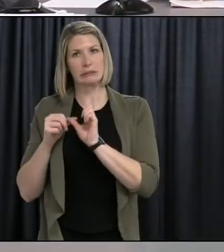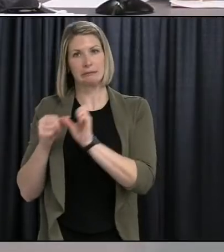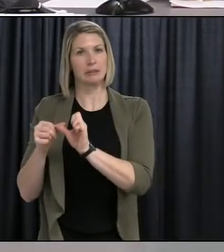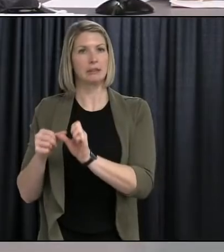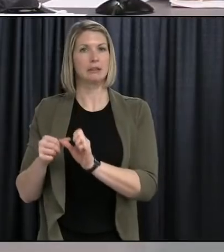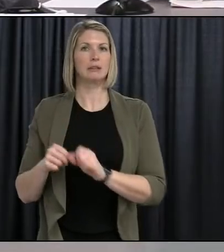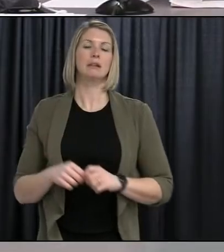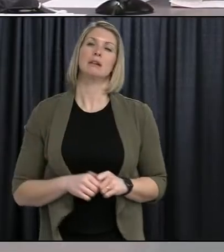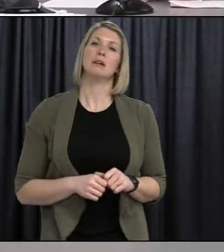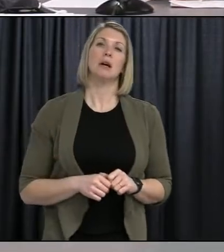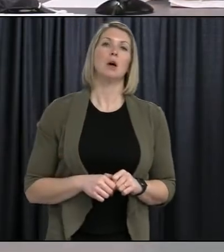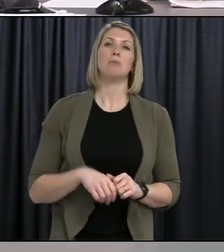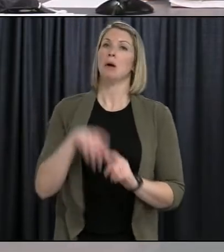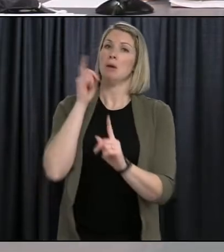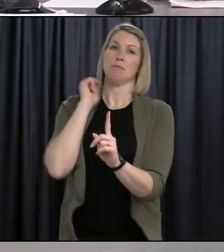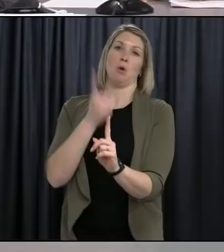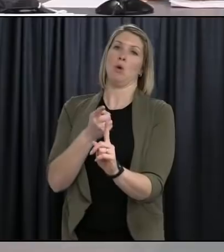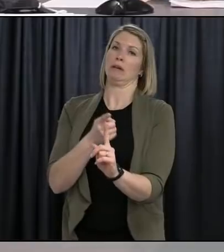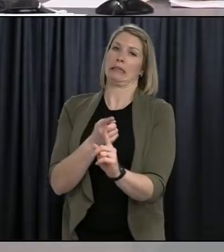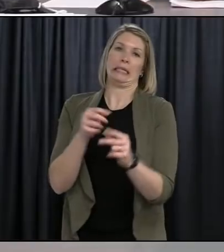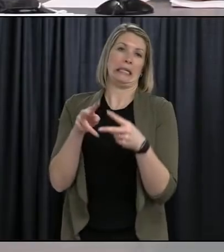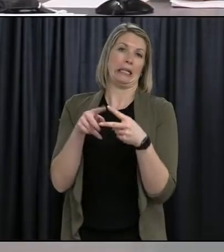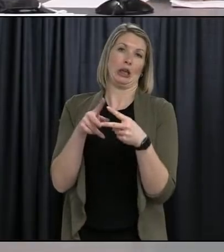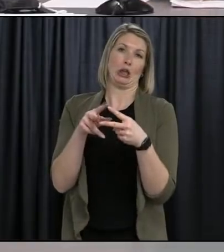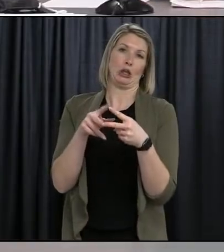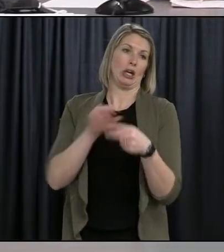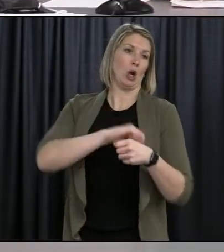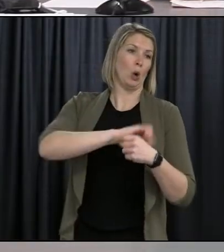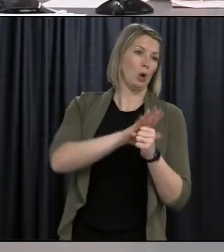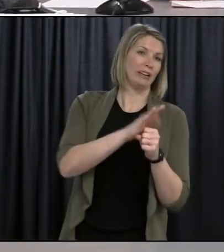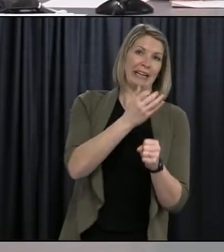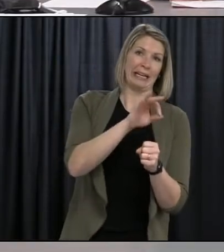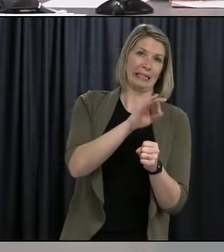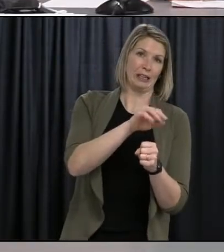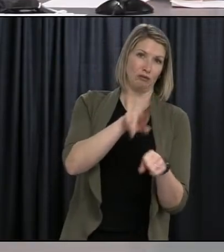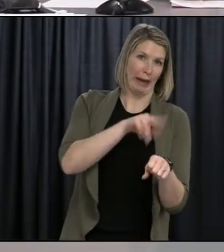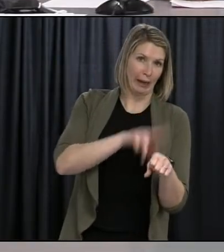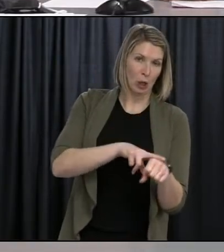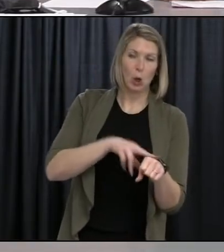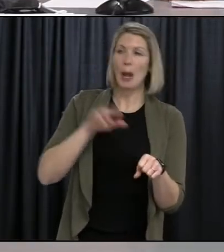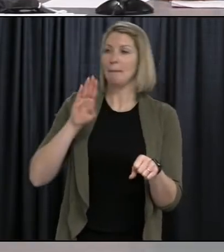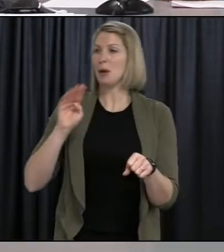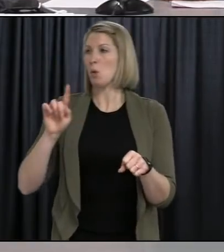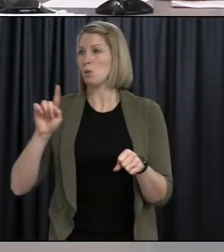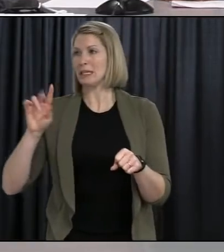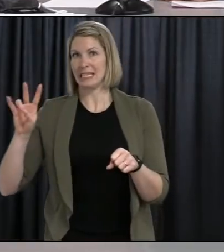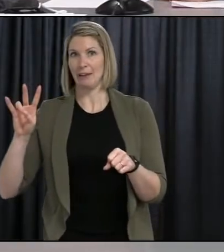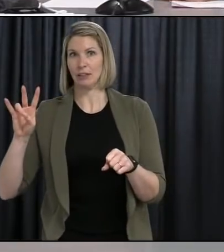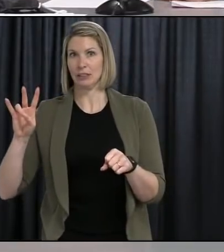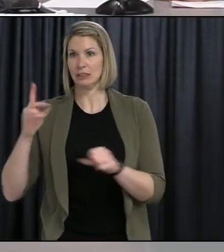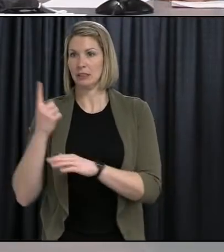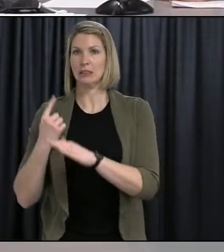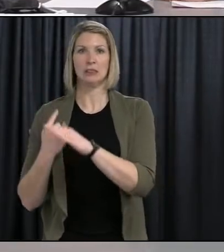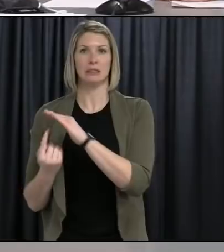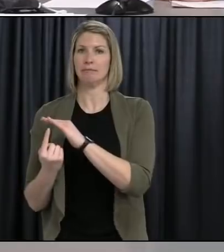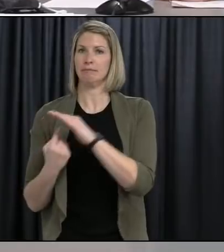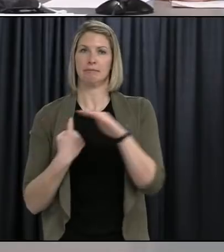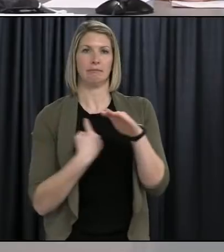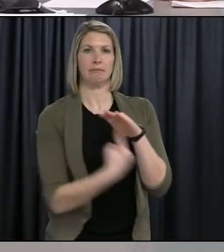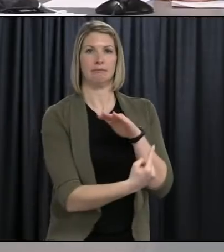right? Oh, yes. That's what we can't forget in that equation. Yeah. Yes, testing, with these variants now, testing will not be replacing quarantine.